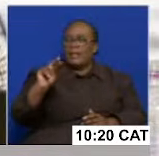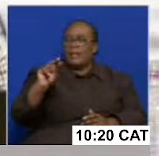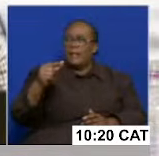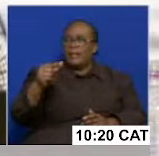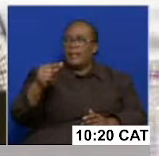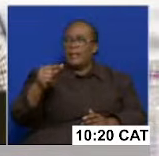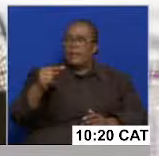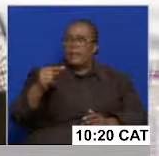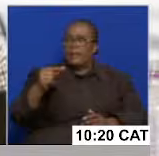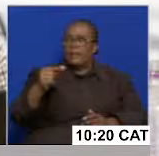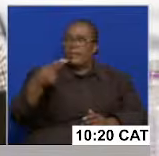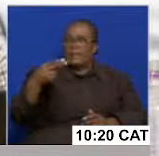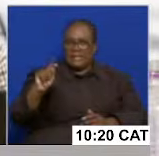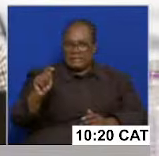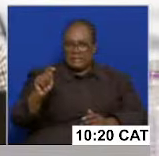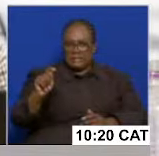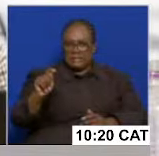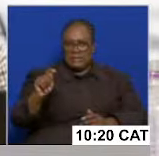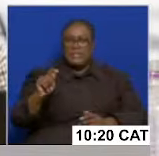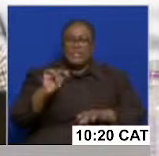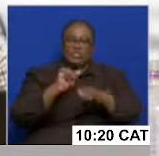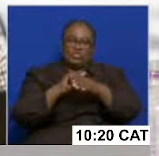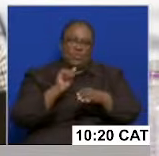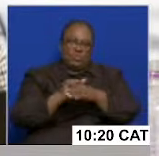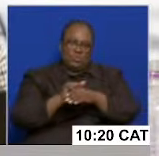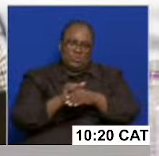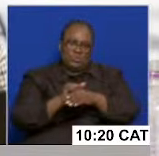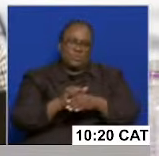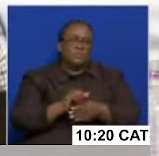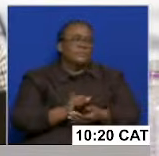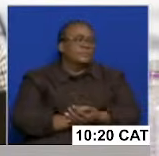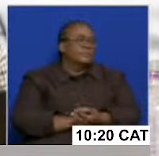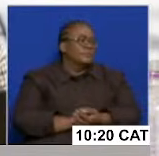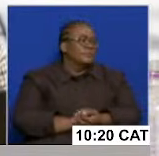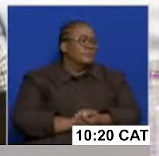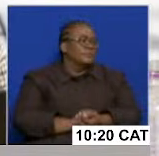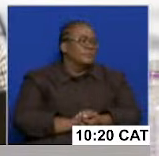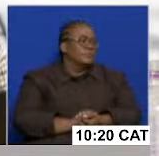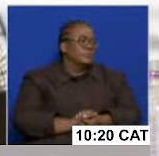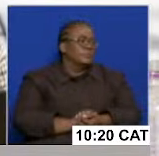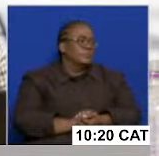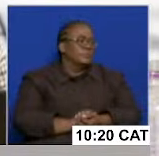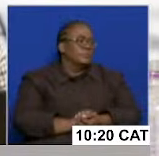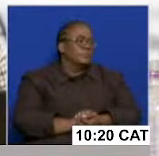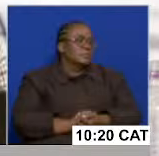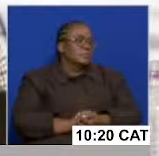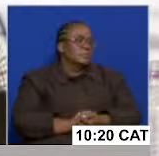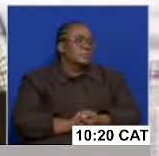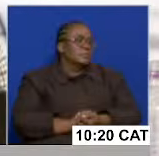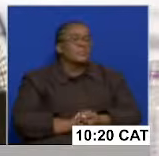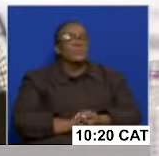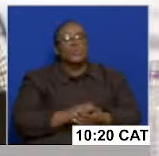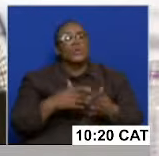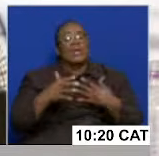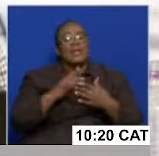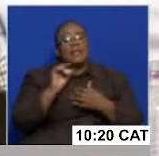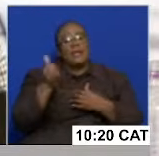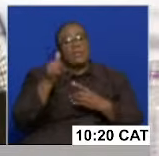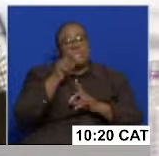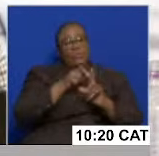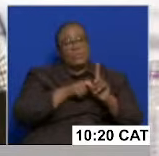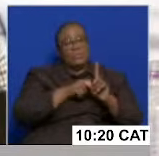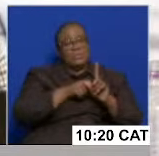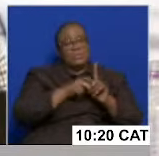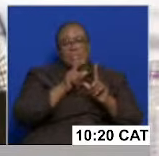Witness K. So, apart from yourself, did anyone else at that meeting have any knowledge about the